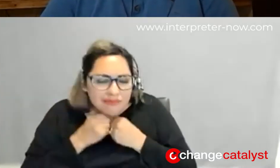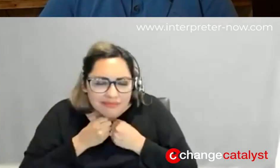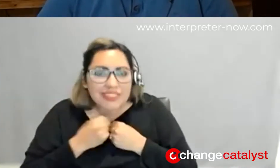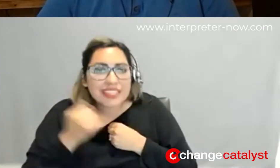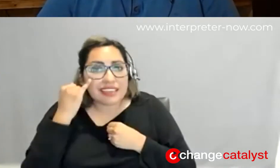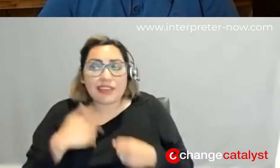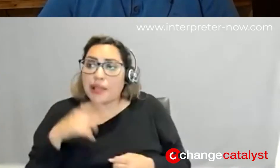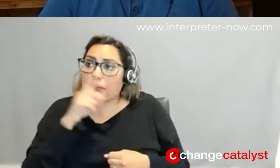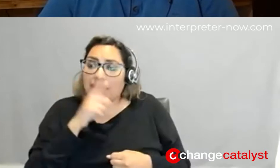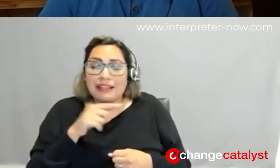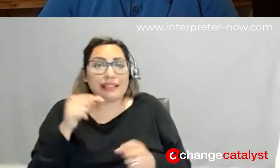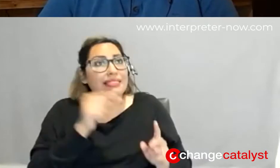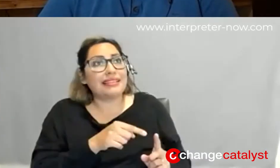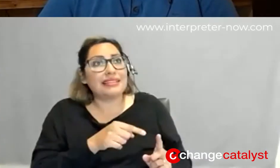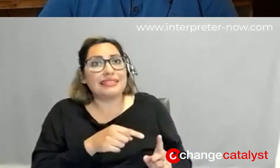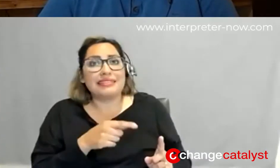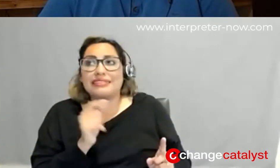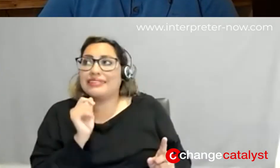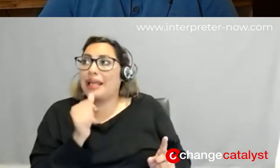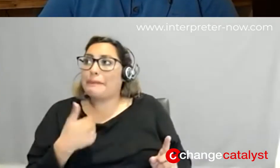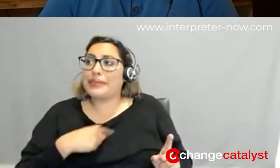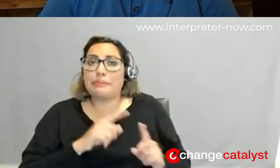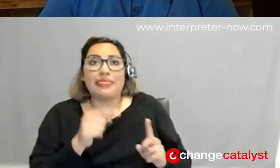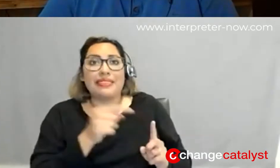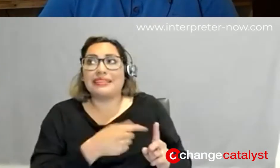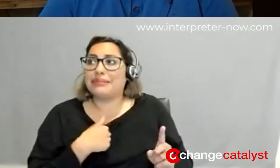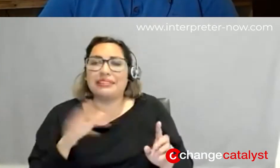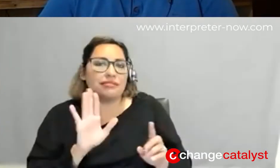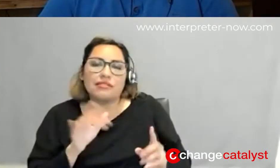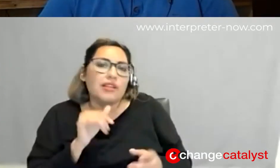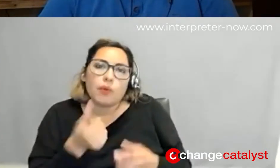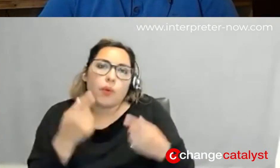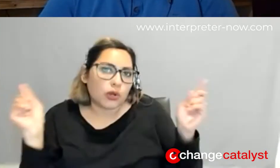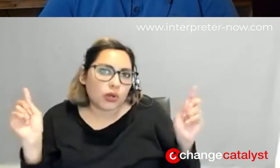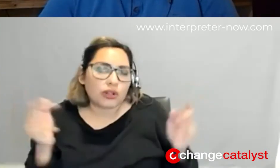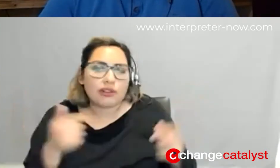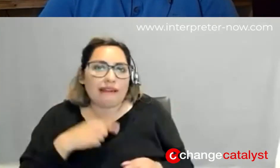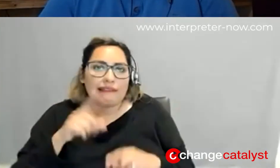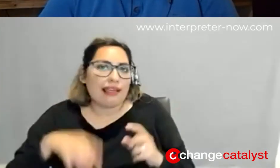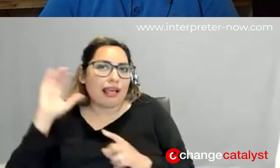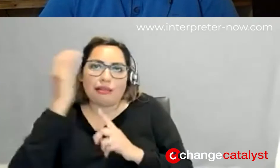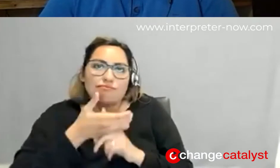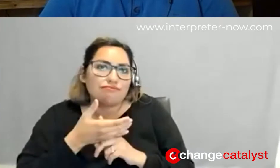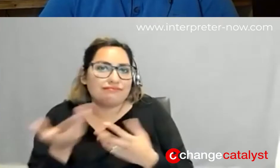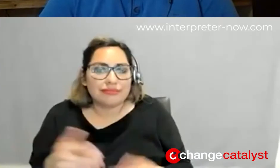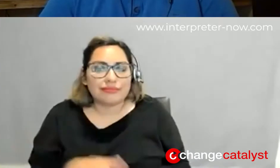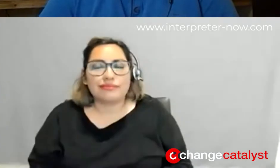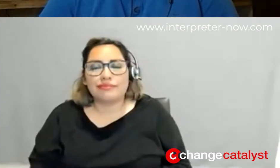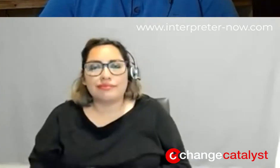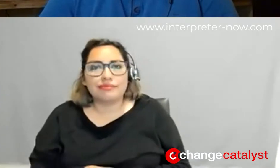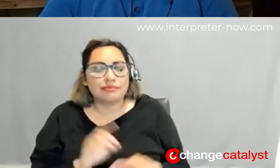I am, then it's not going to work out. Two,